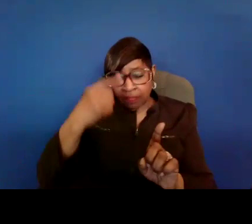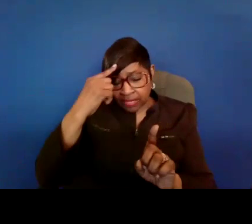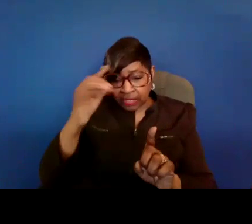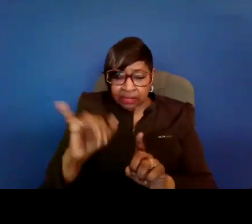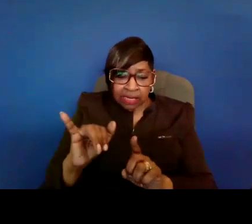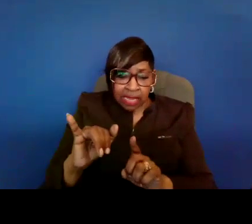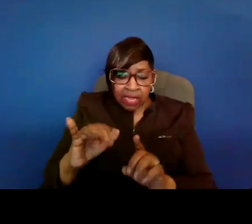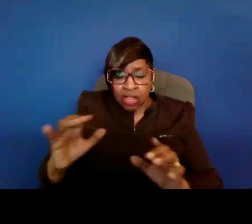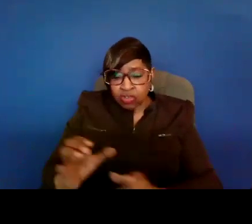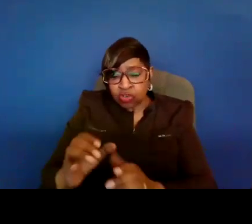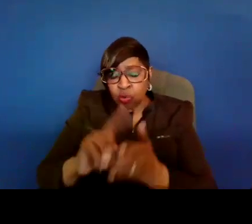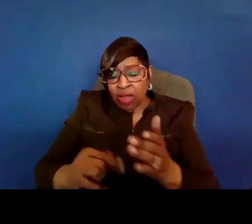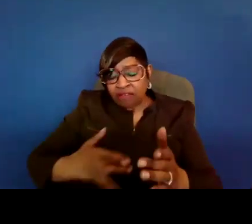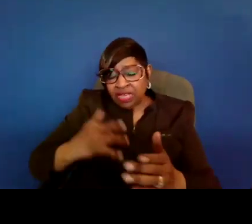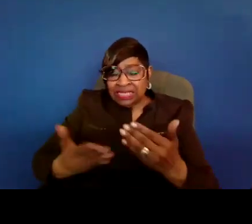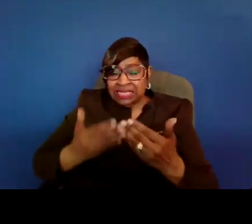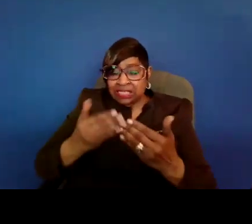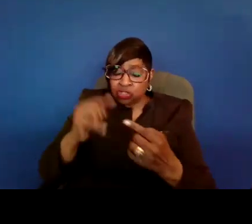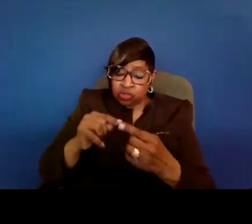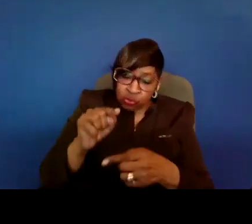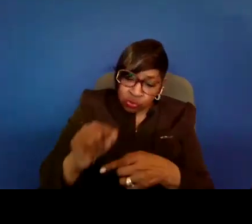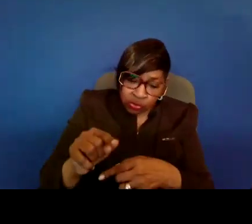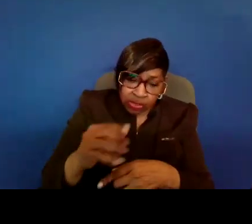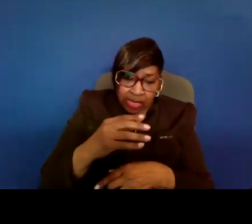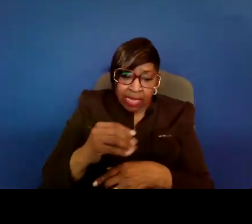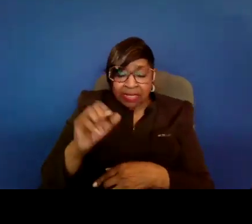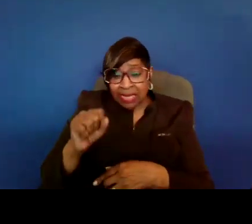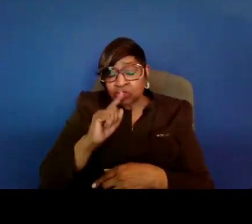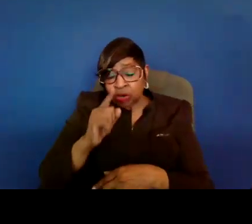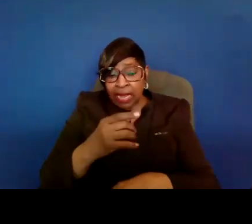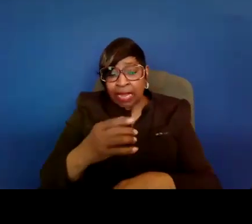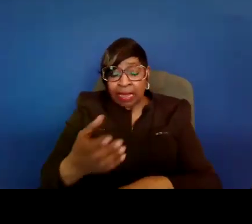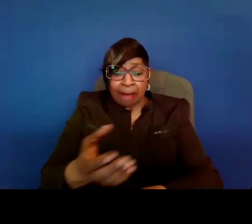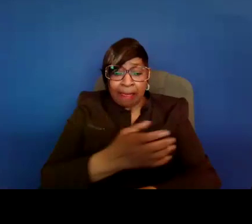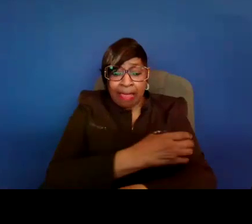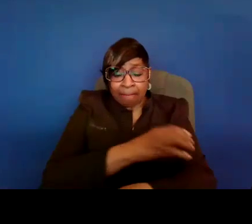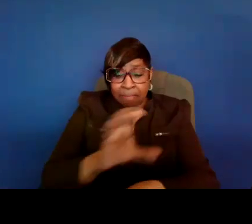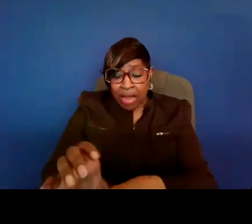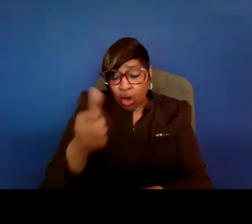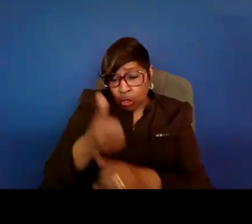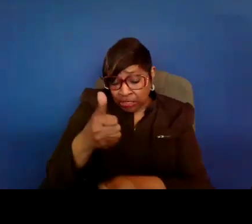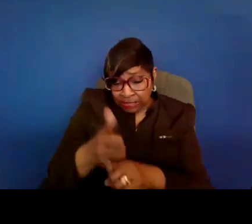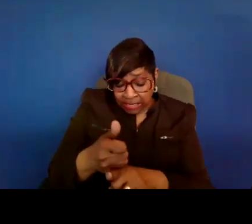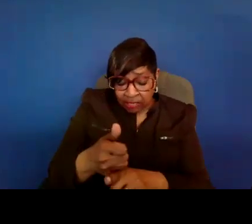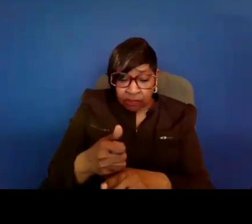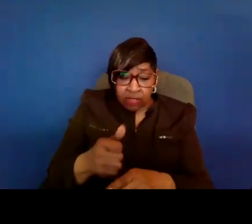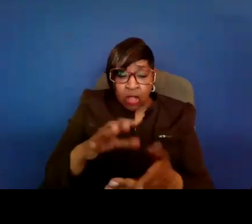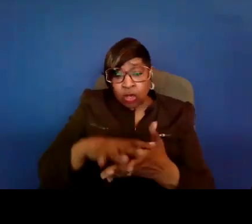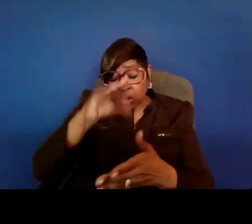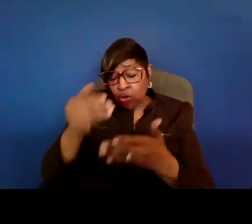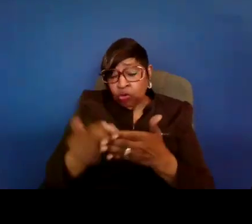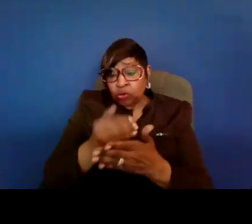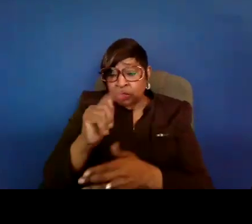what feels easiest to you. And yeah, sure, empower yourself, learn the new tools. But